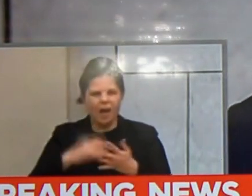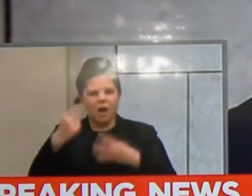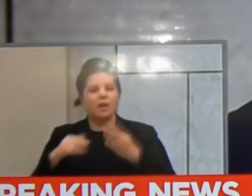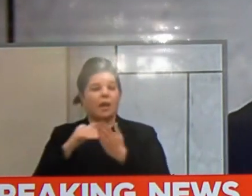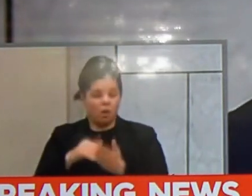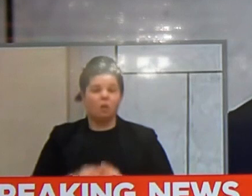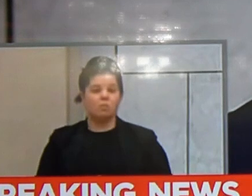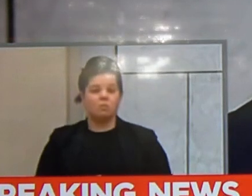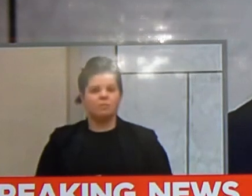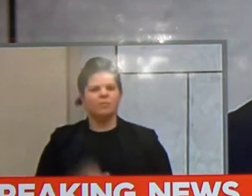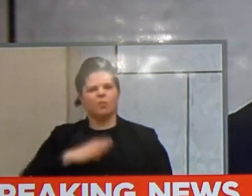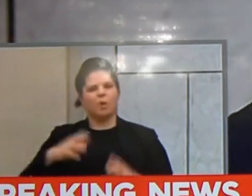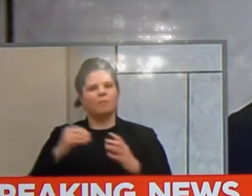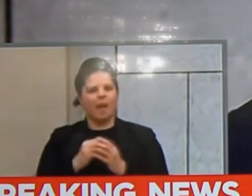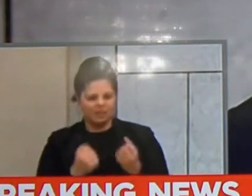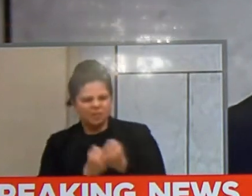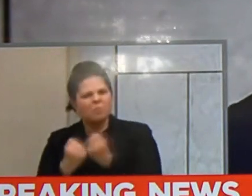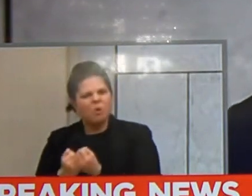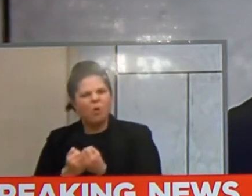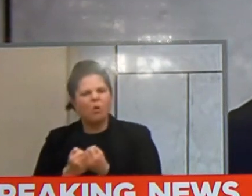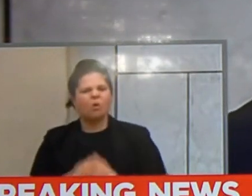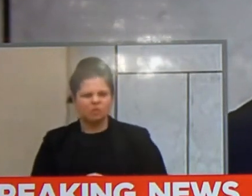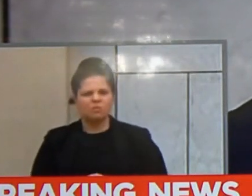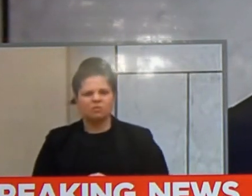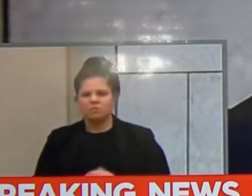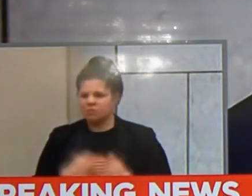supportive of the agreements reached by